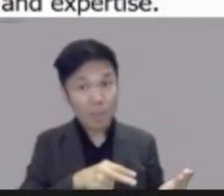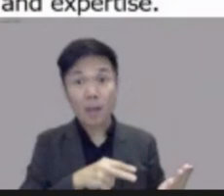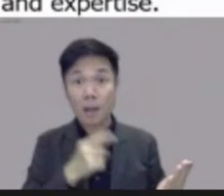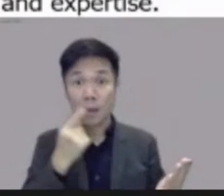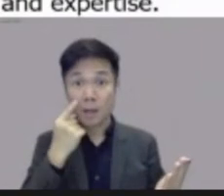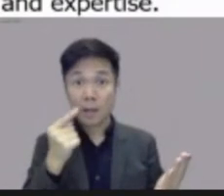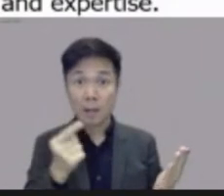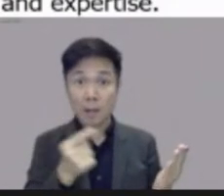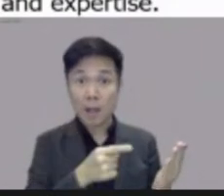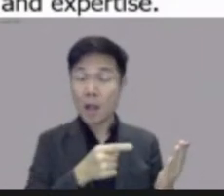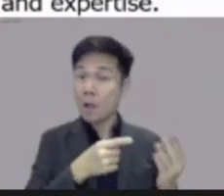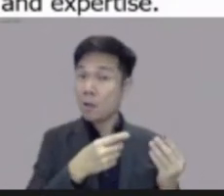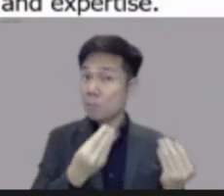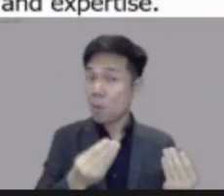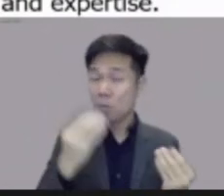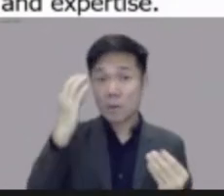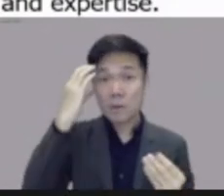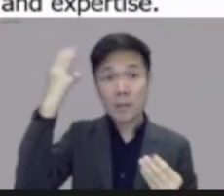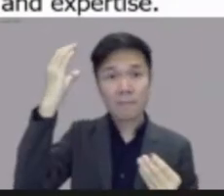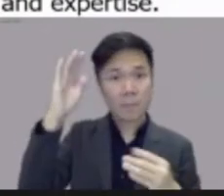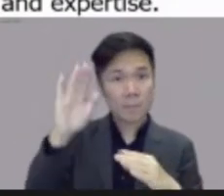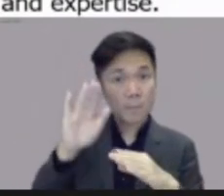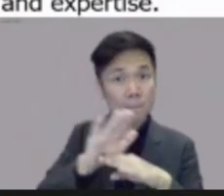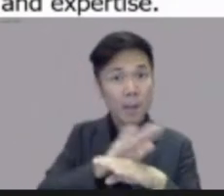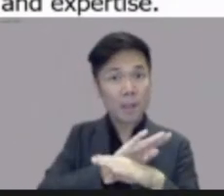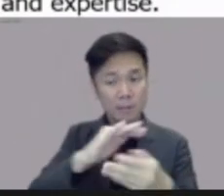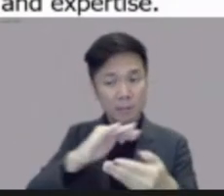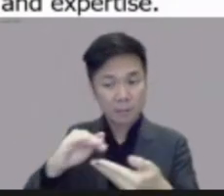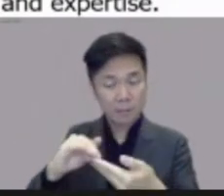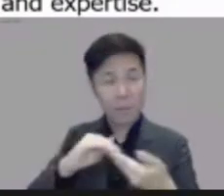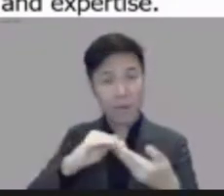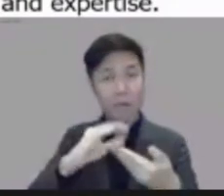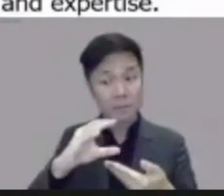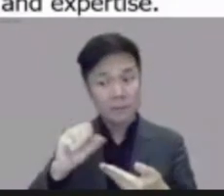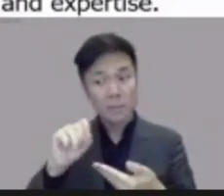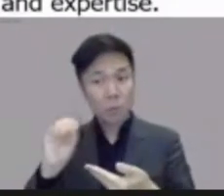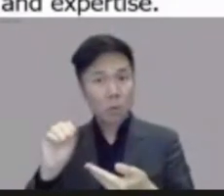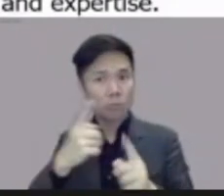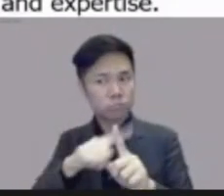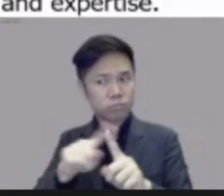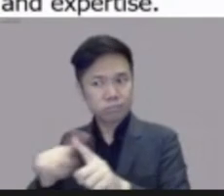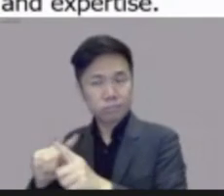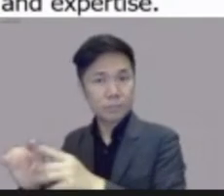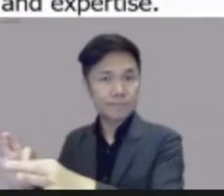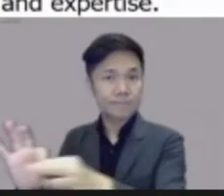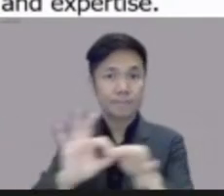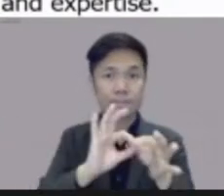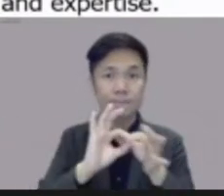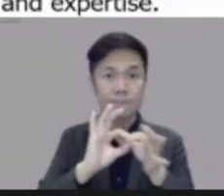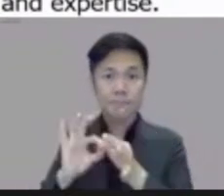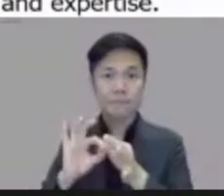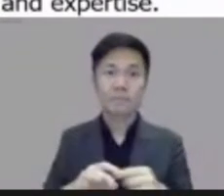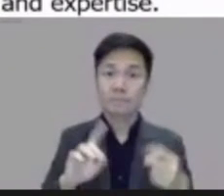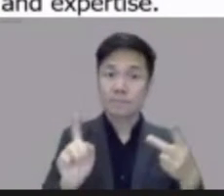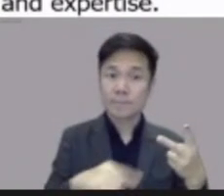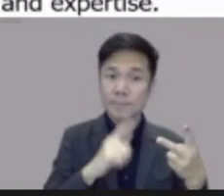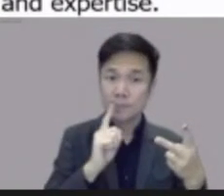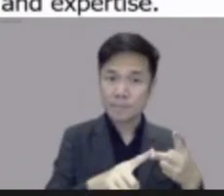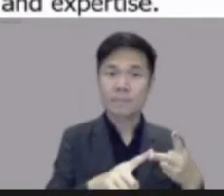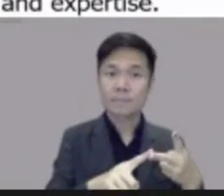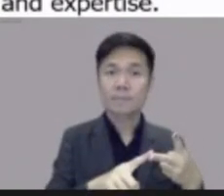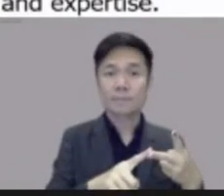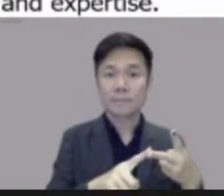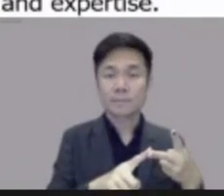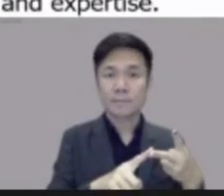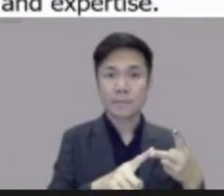multilateral action in the five key policy areas that were identified May urge members and Associate members